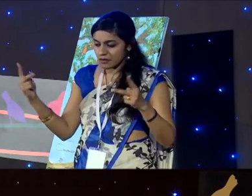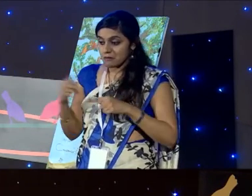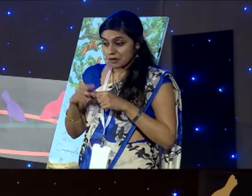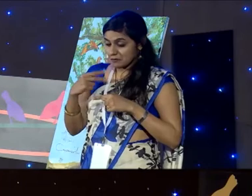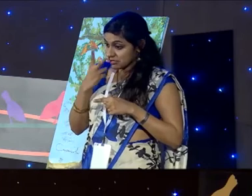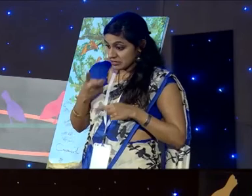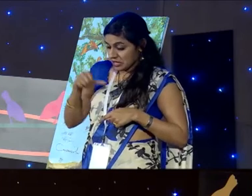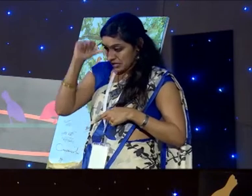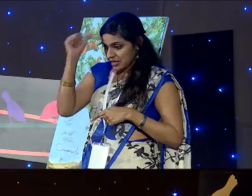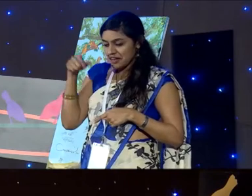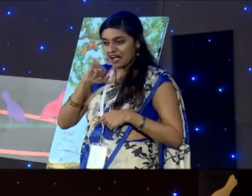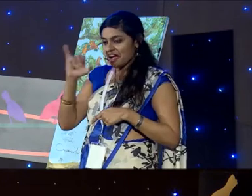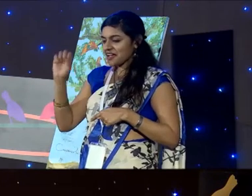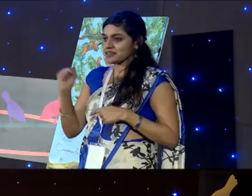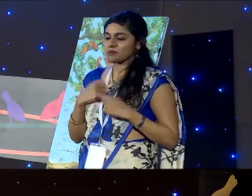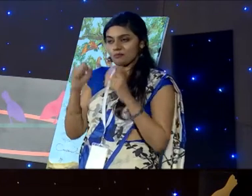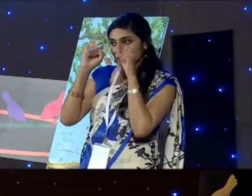summit.